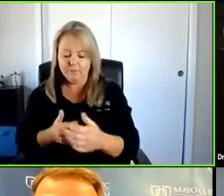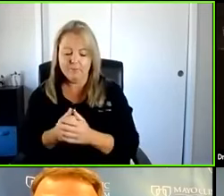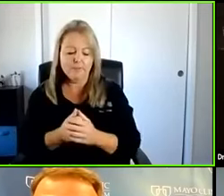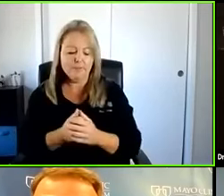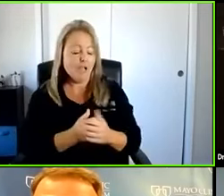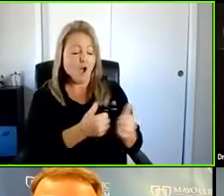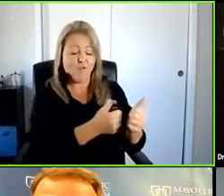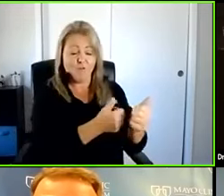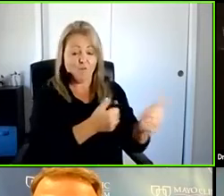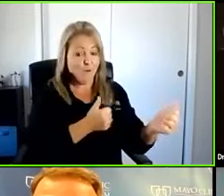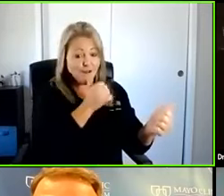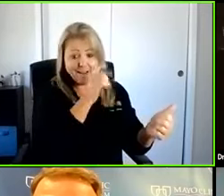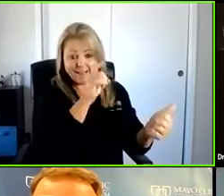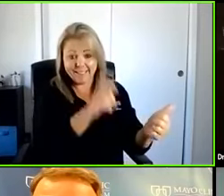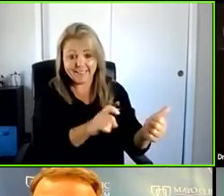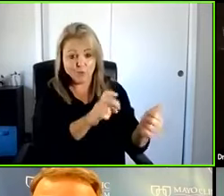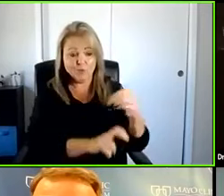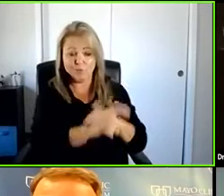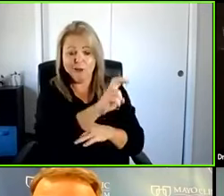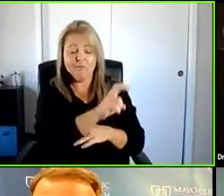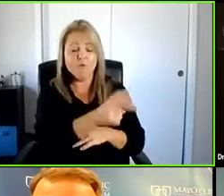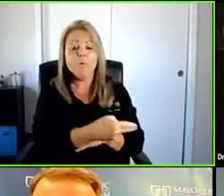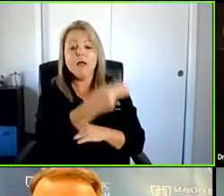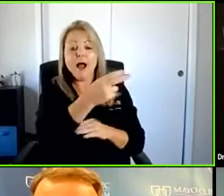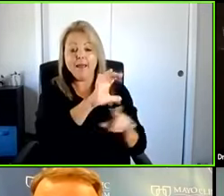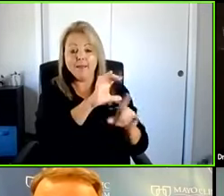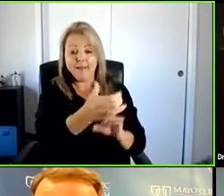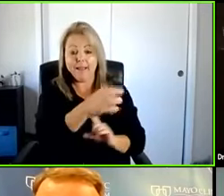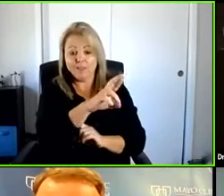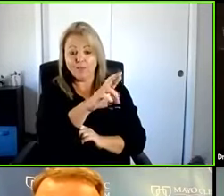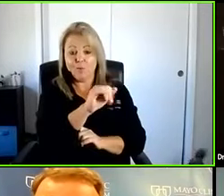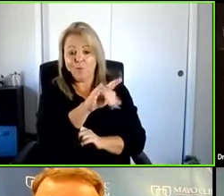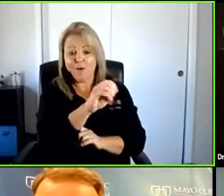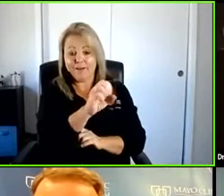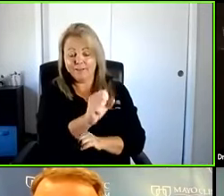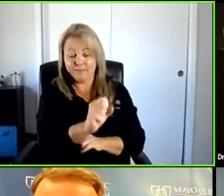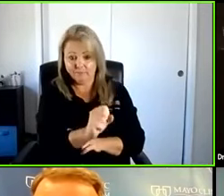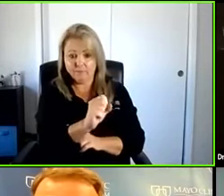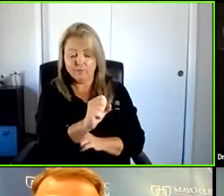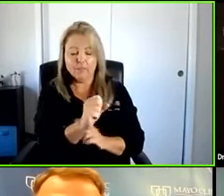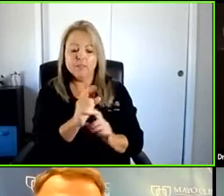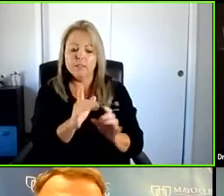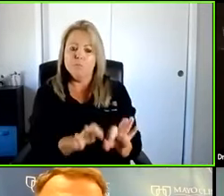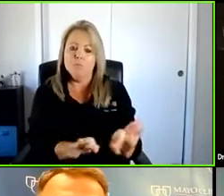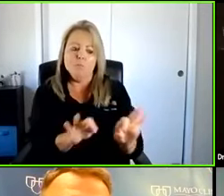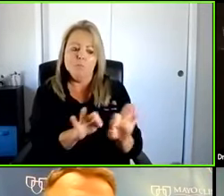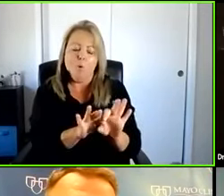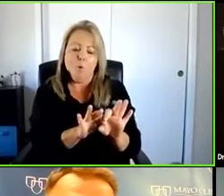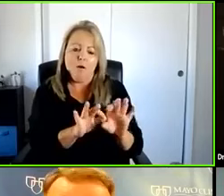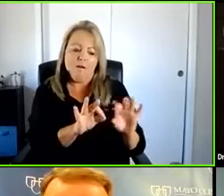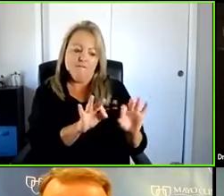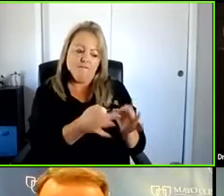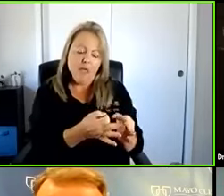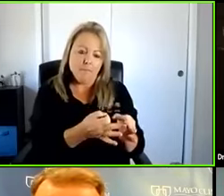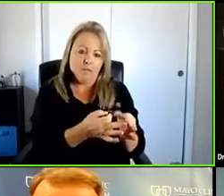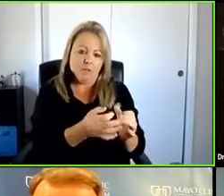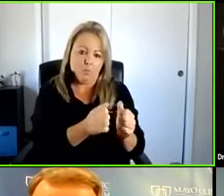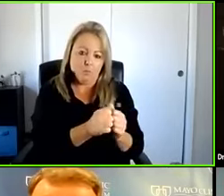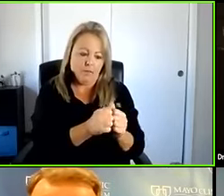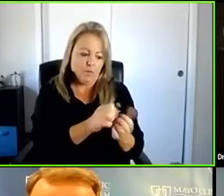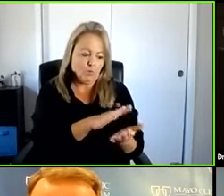unnecessary travel to places with higher case rates than La Crosse County. This is especially important for families with school-age